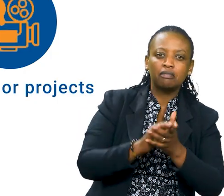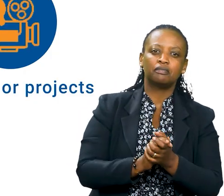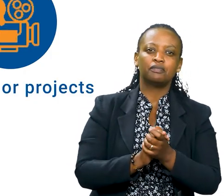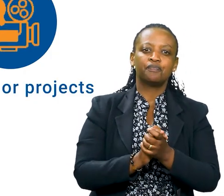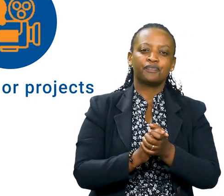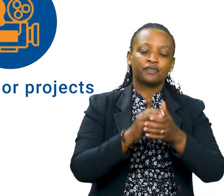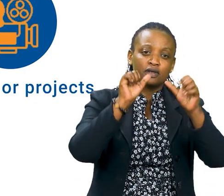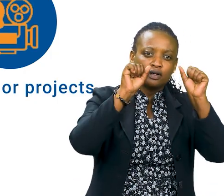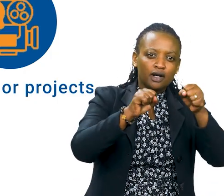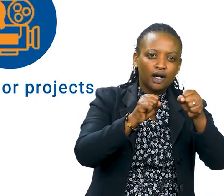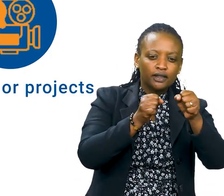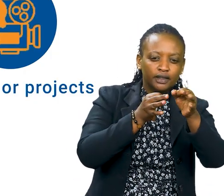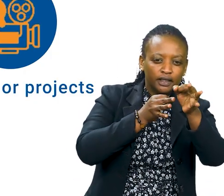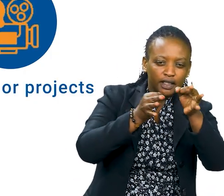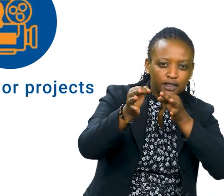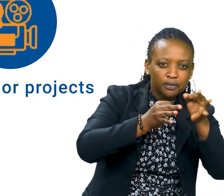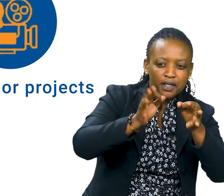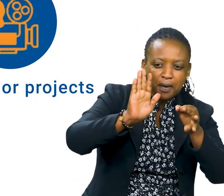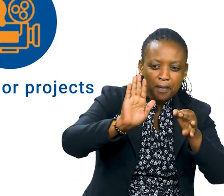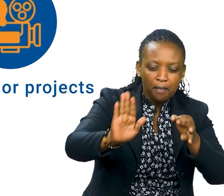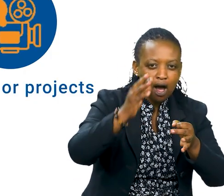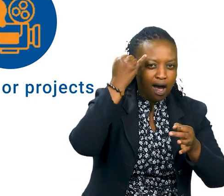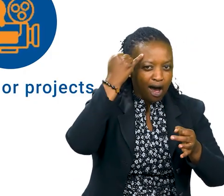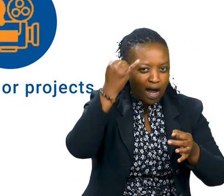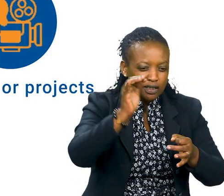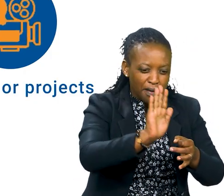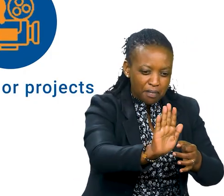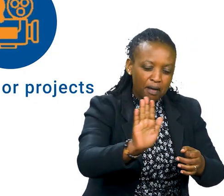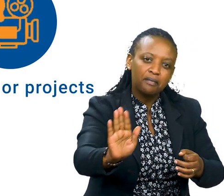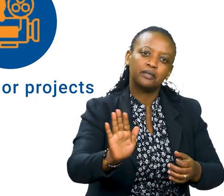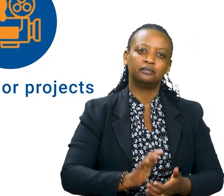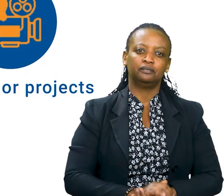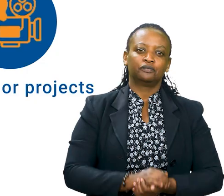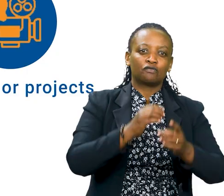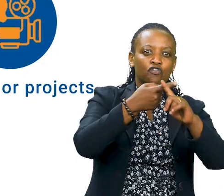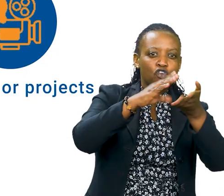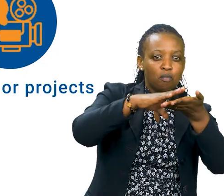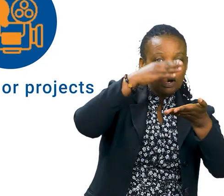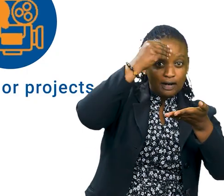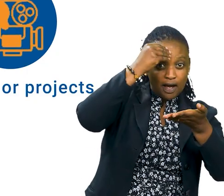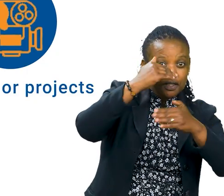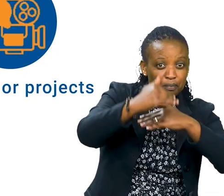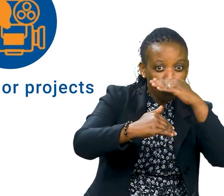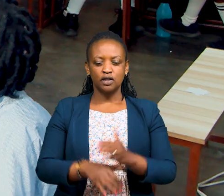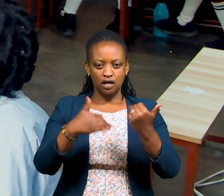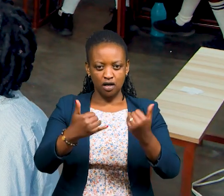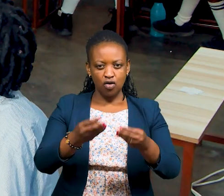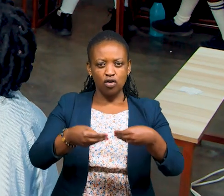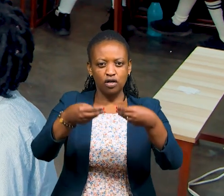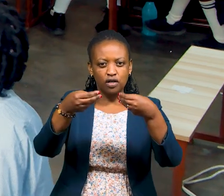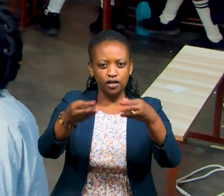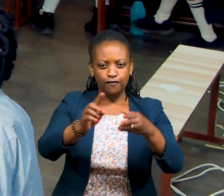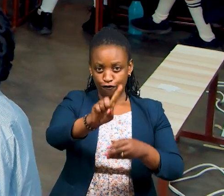to express his or her ideas. from the learning process. I'm going